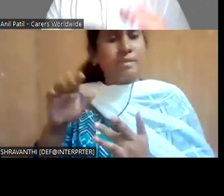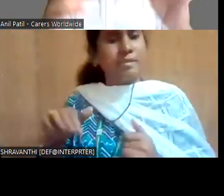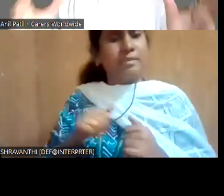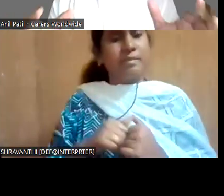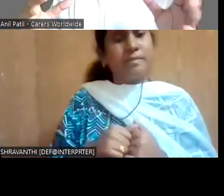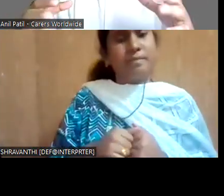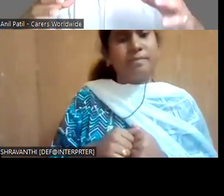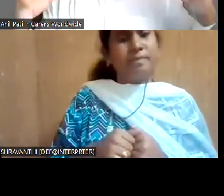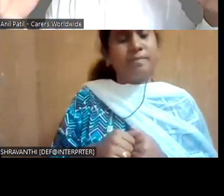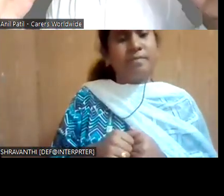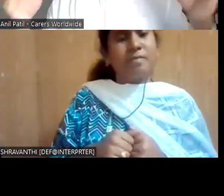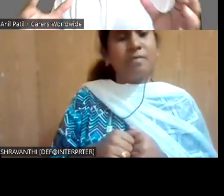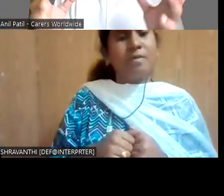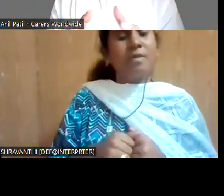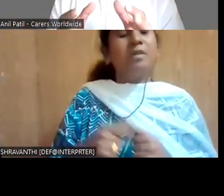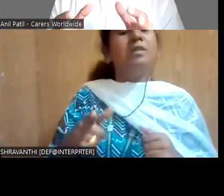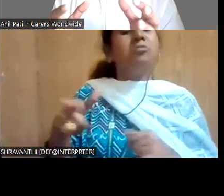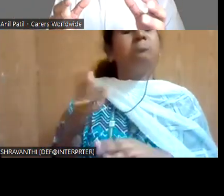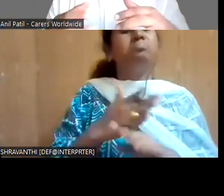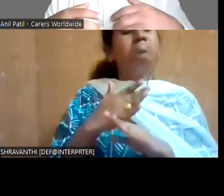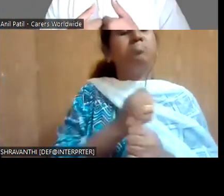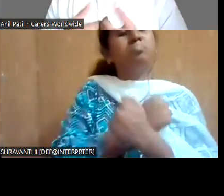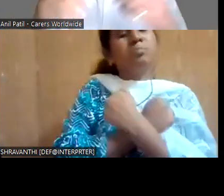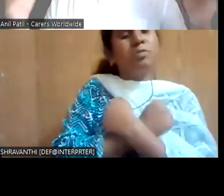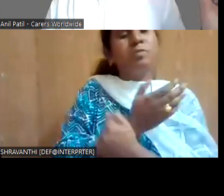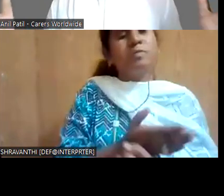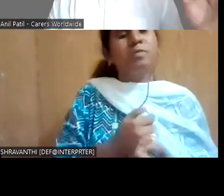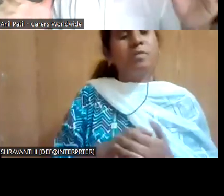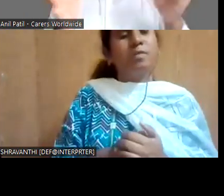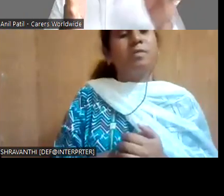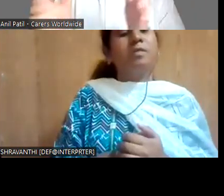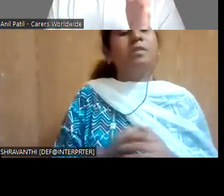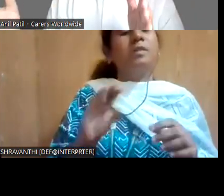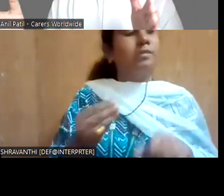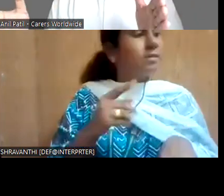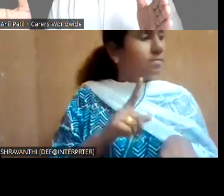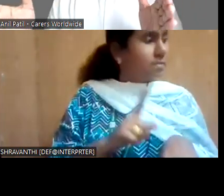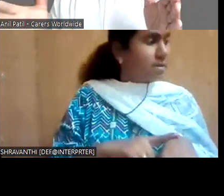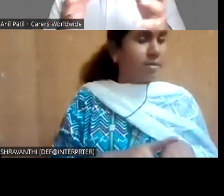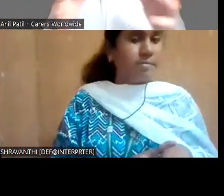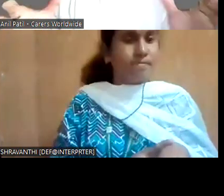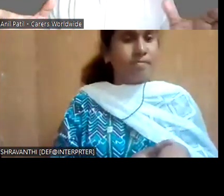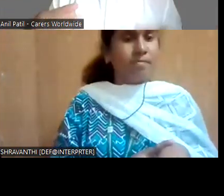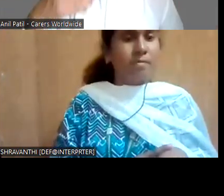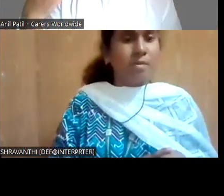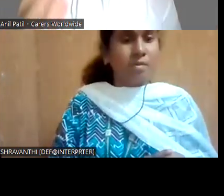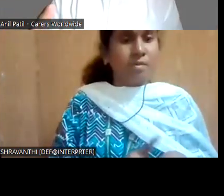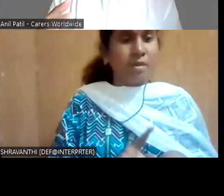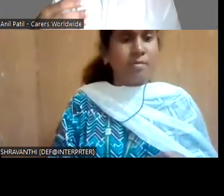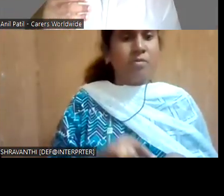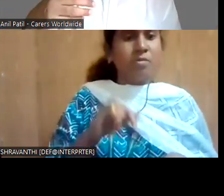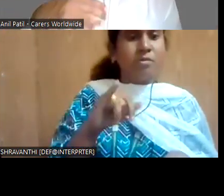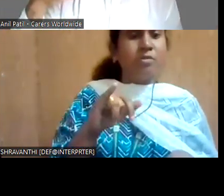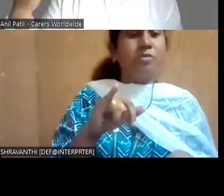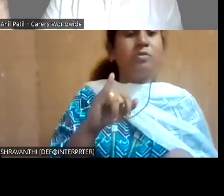for their loved one so that primary caregivers got some time off, like 5 to 6 hours. During the day, they can attend